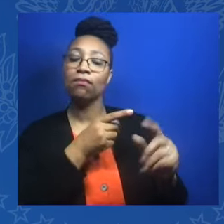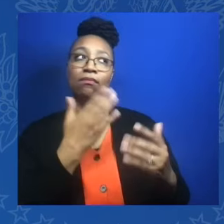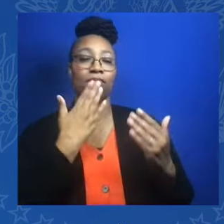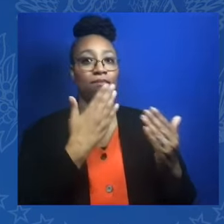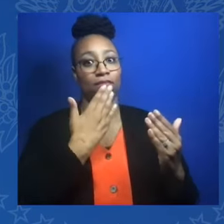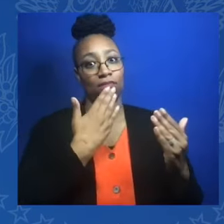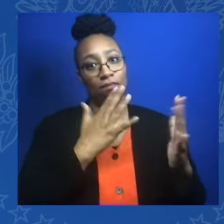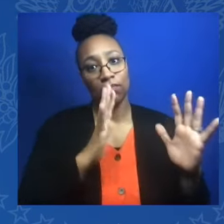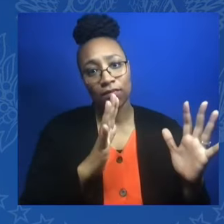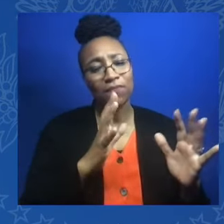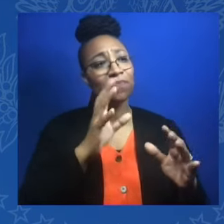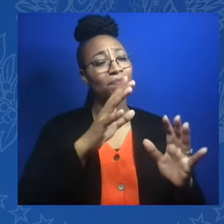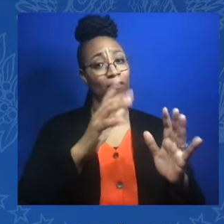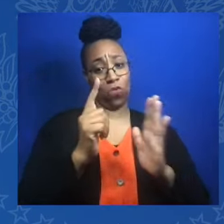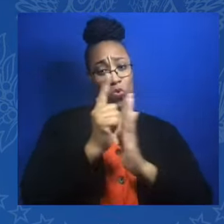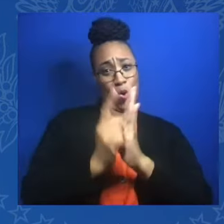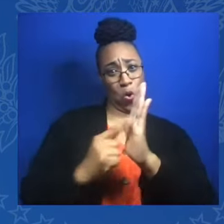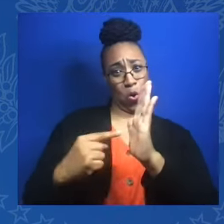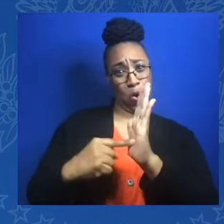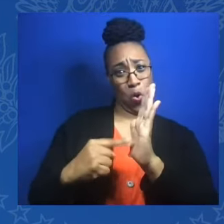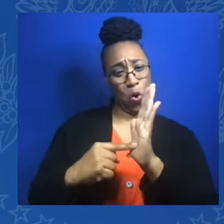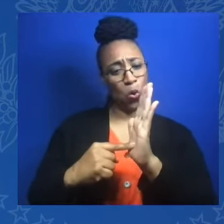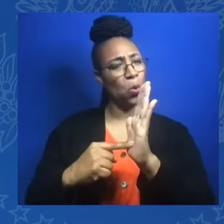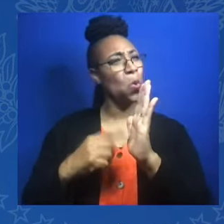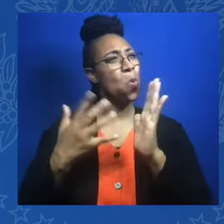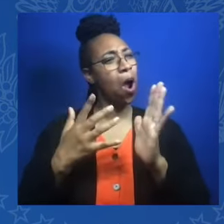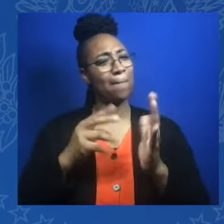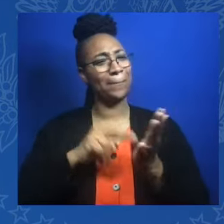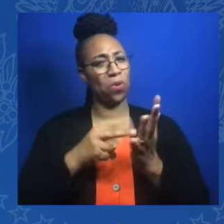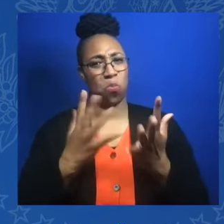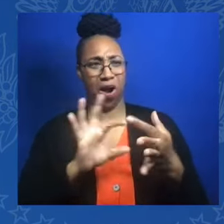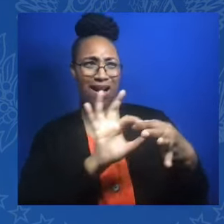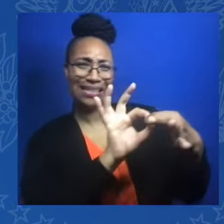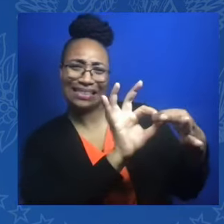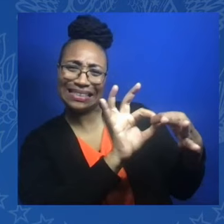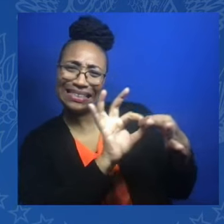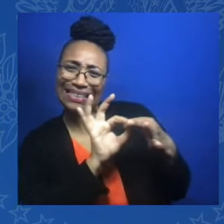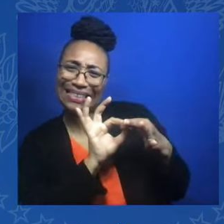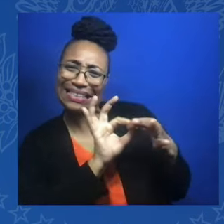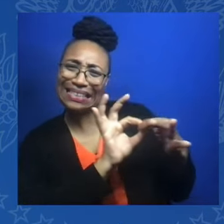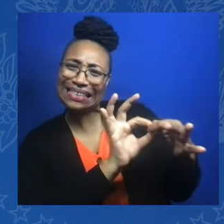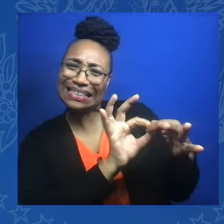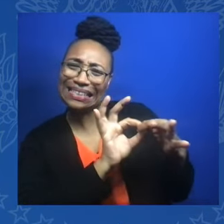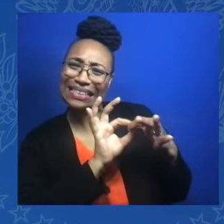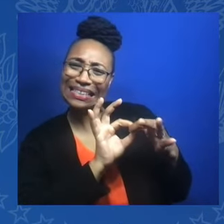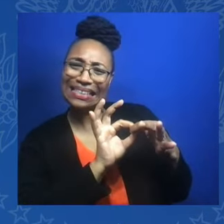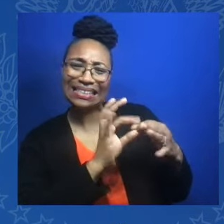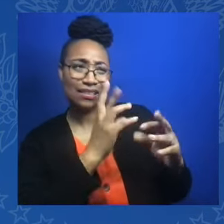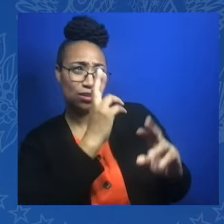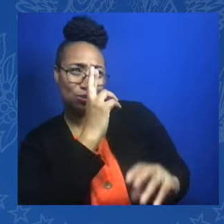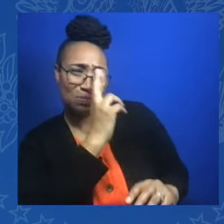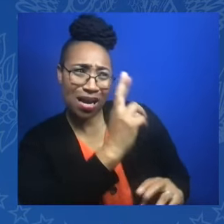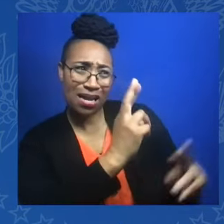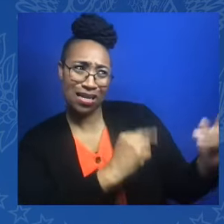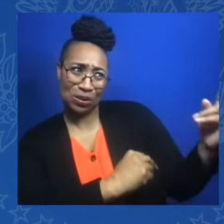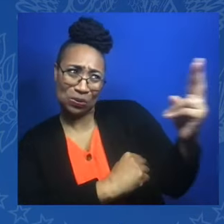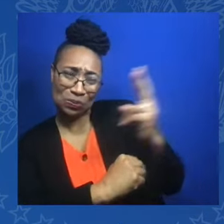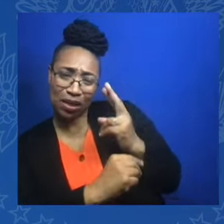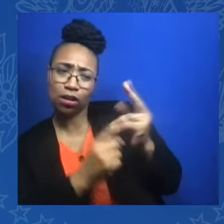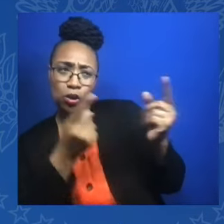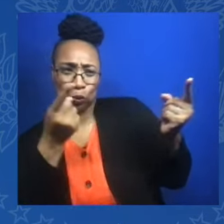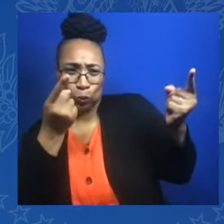pressure to undermine our commitment to our agreements and treaties and to the rule of law, we did not